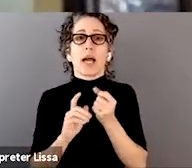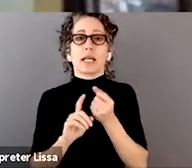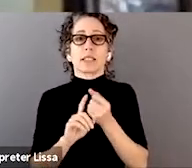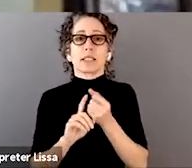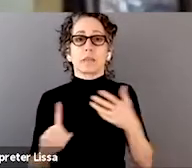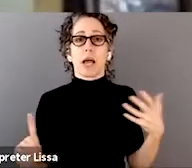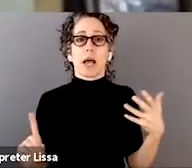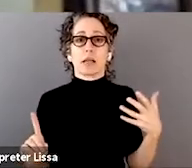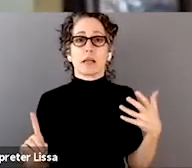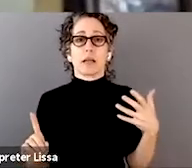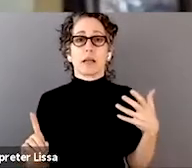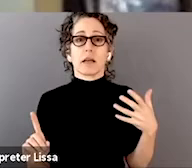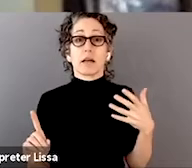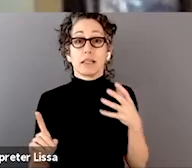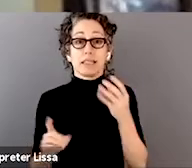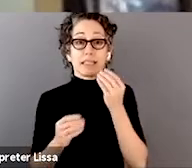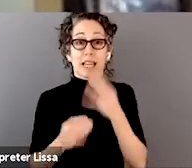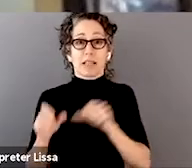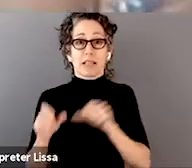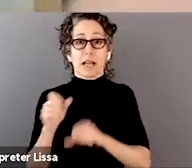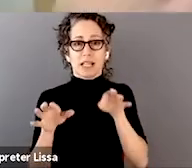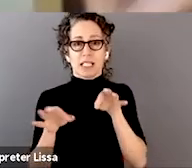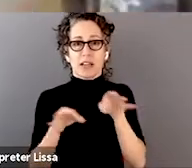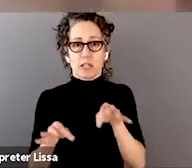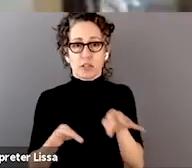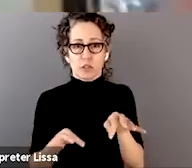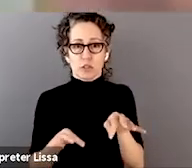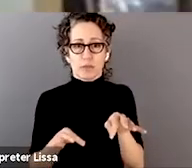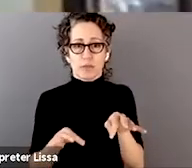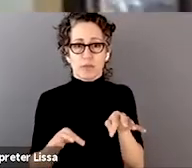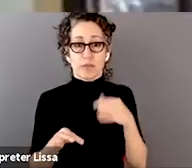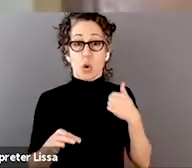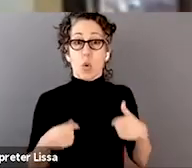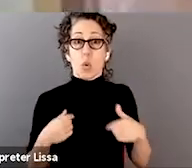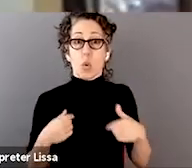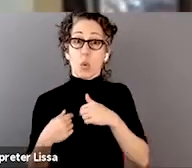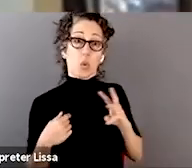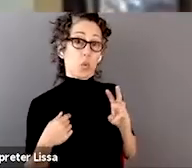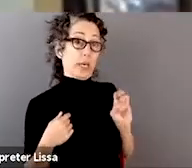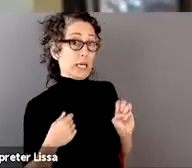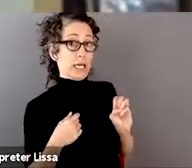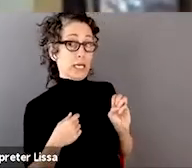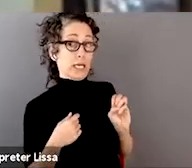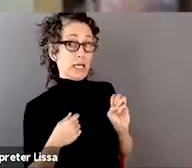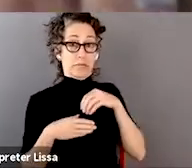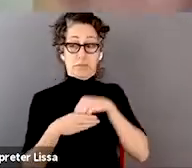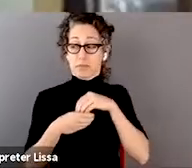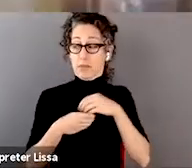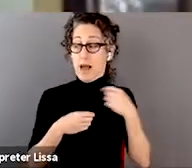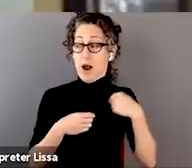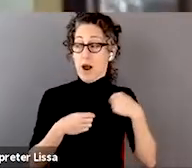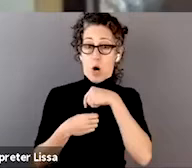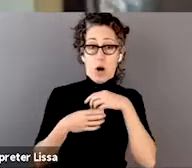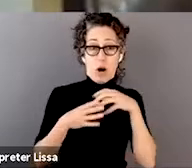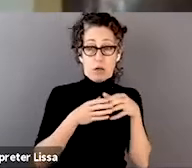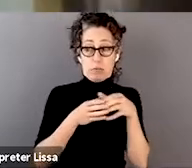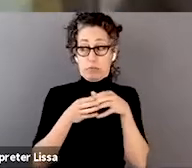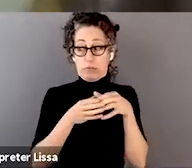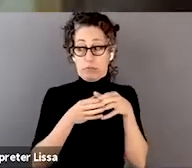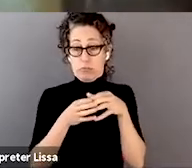data science, right? We tend to prioritize, we now speaking like, from within, where I